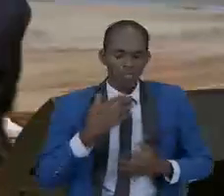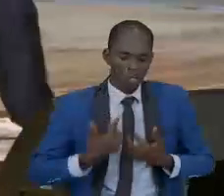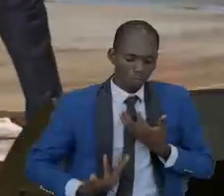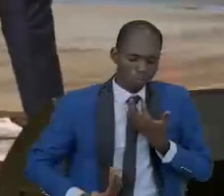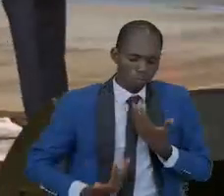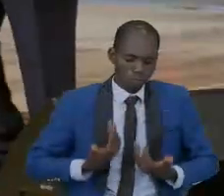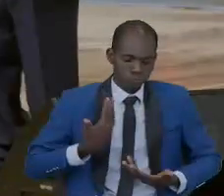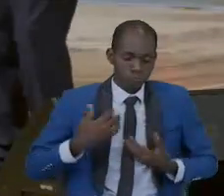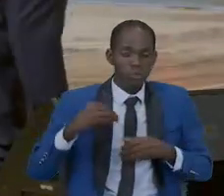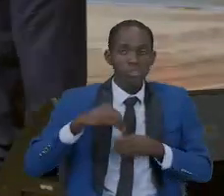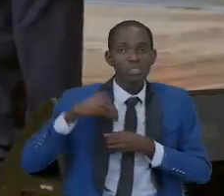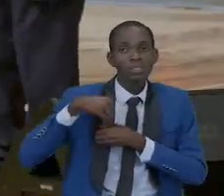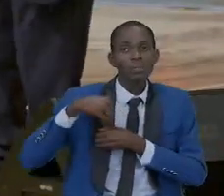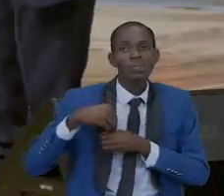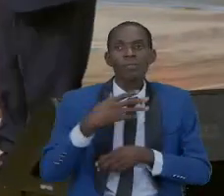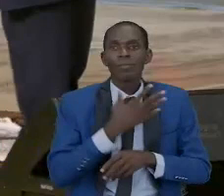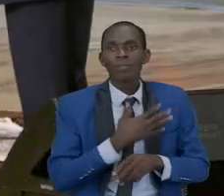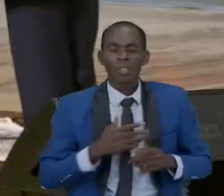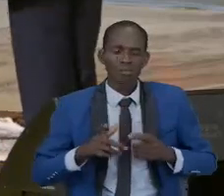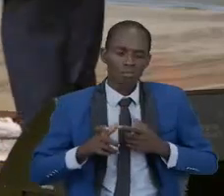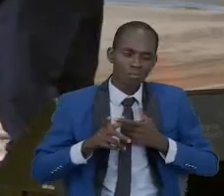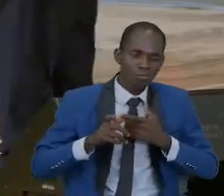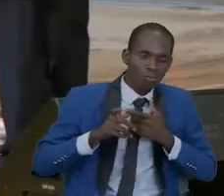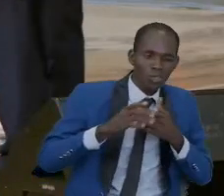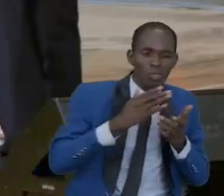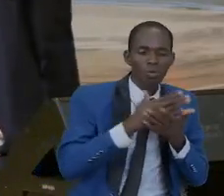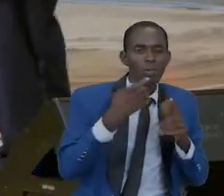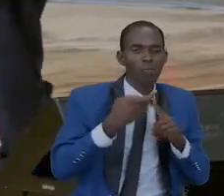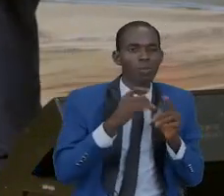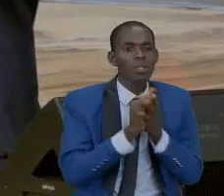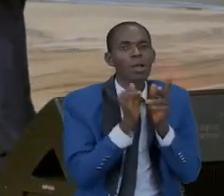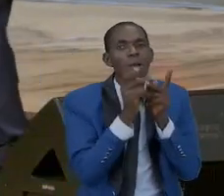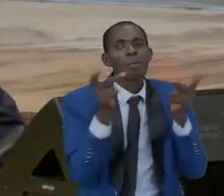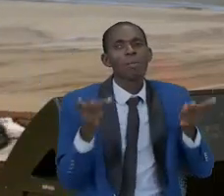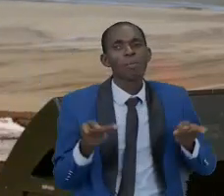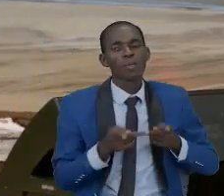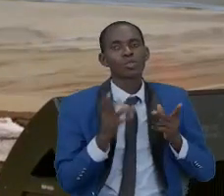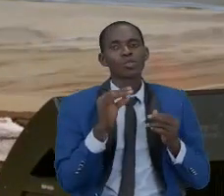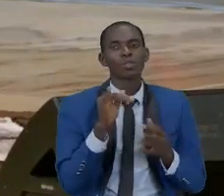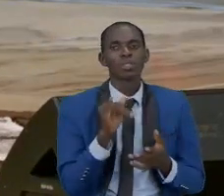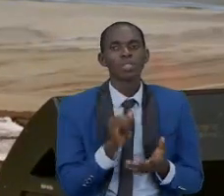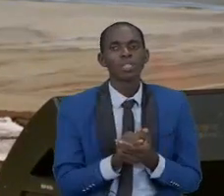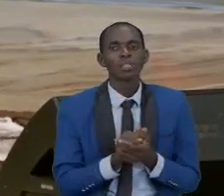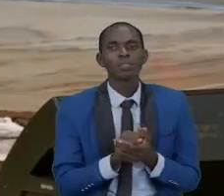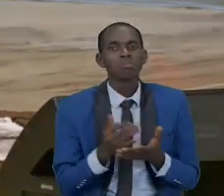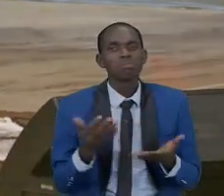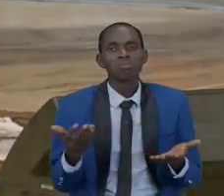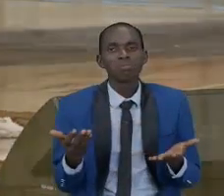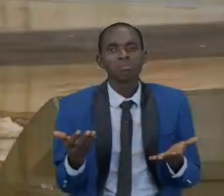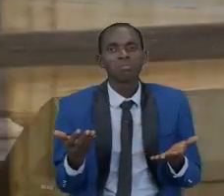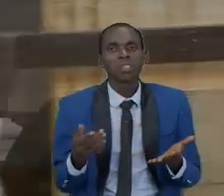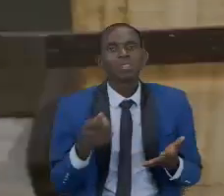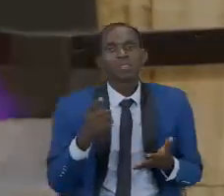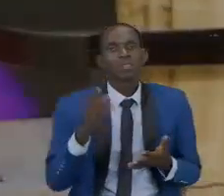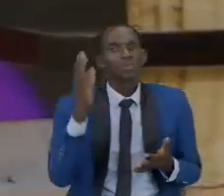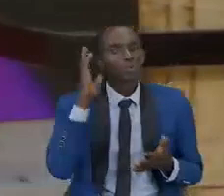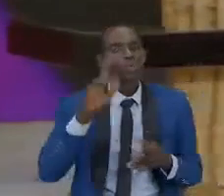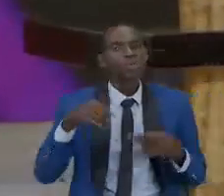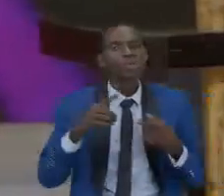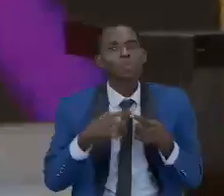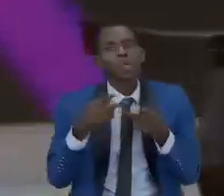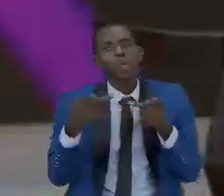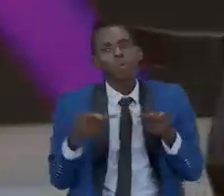the inside and then you quickly run away from that place so that you will um your go to it please